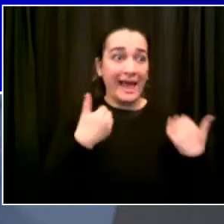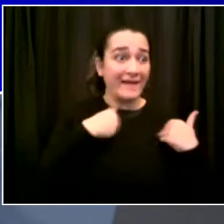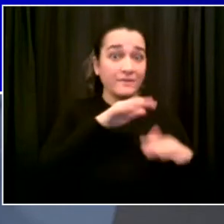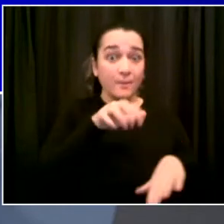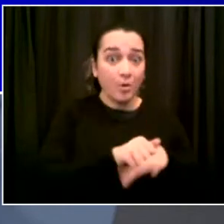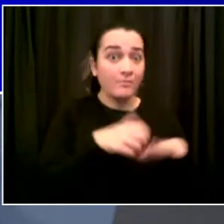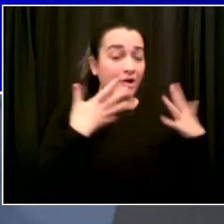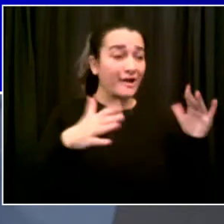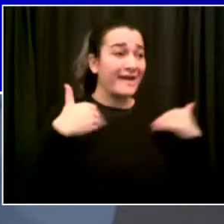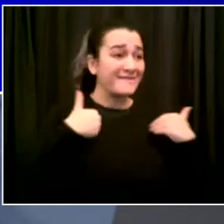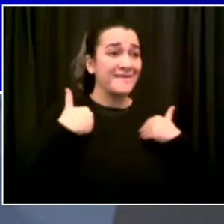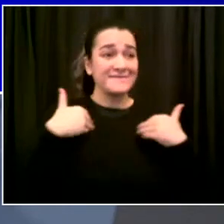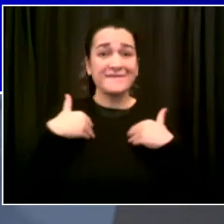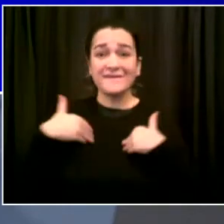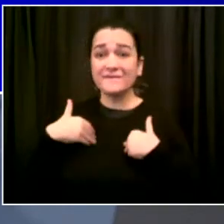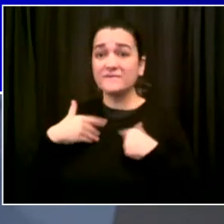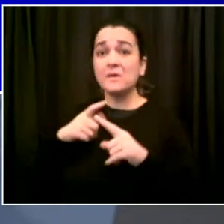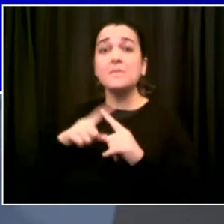everyone.